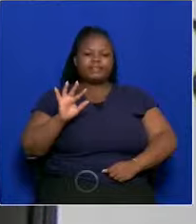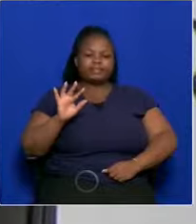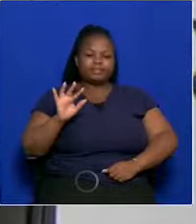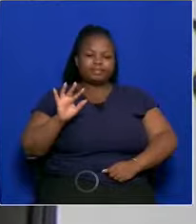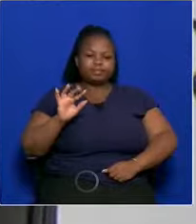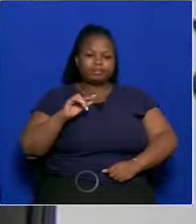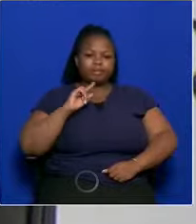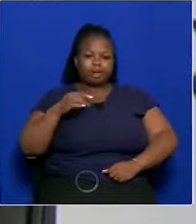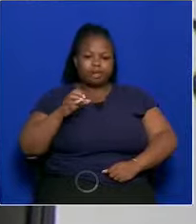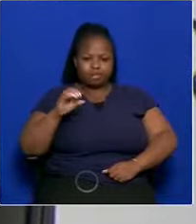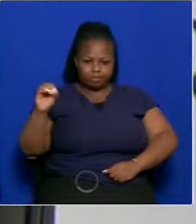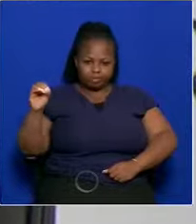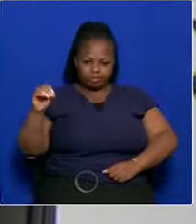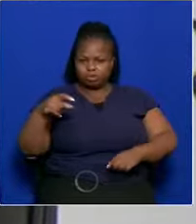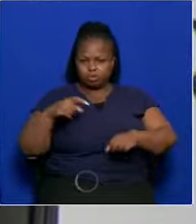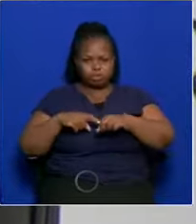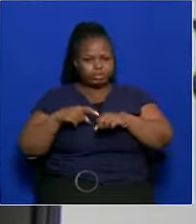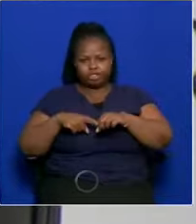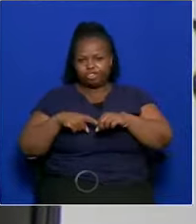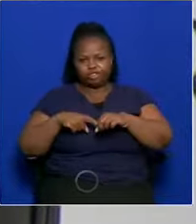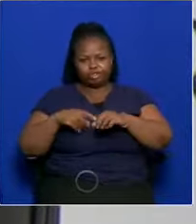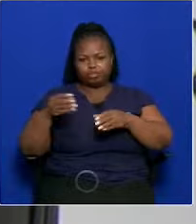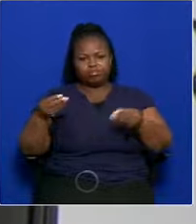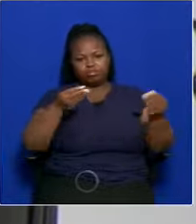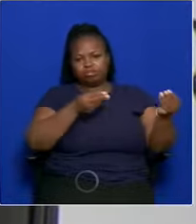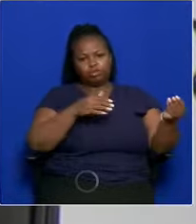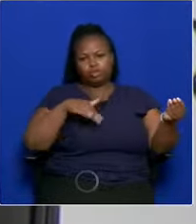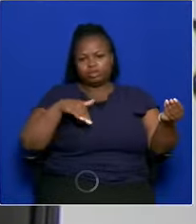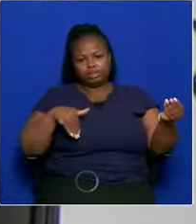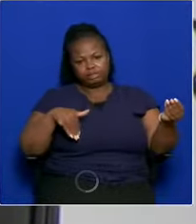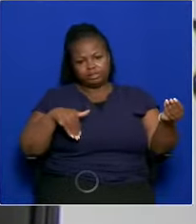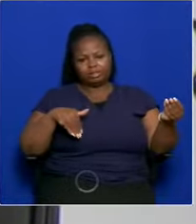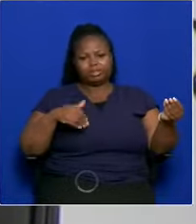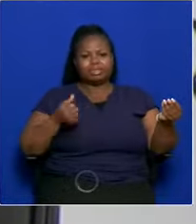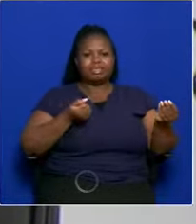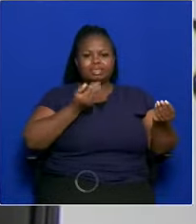is not yet given to him. Then it was issued on the 19th.